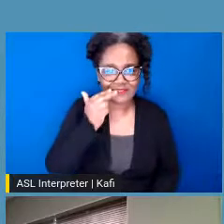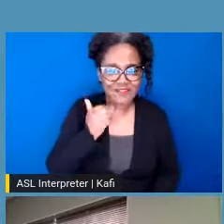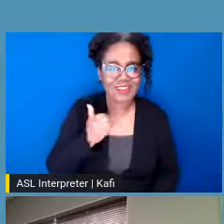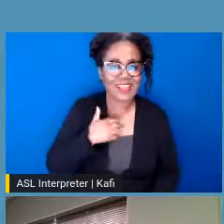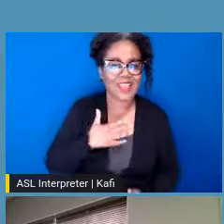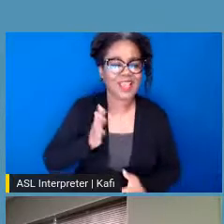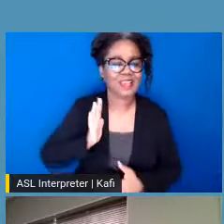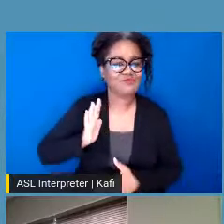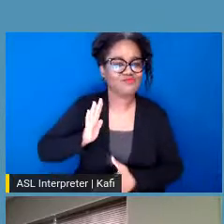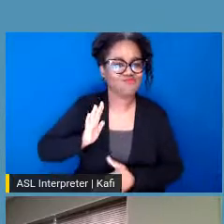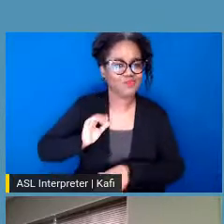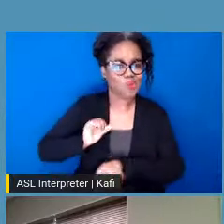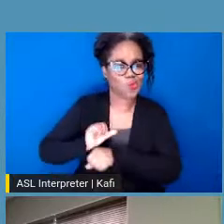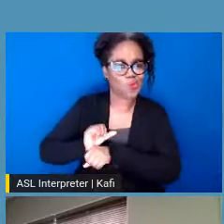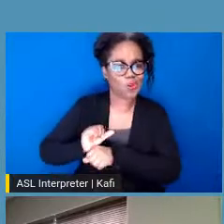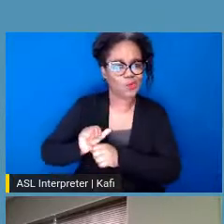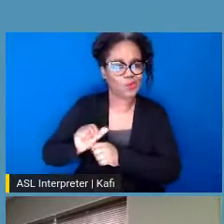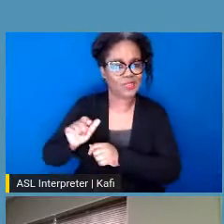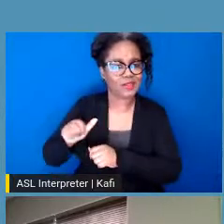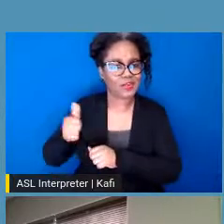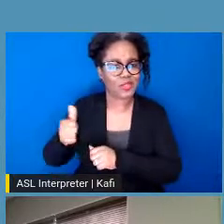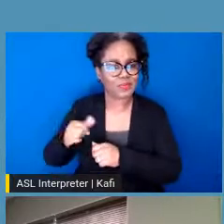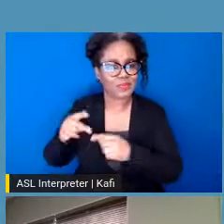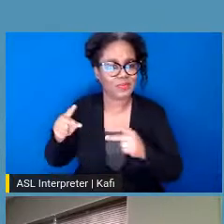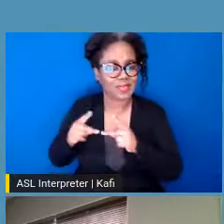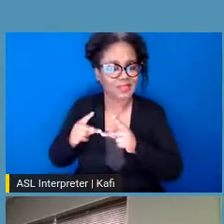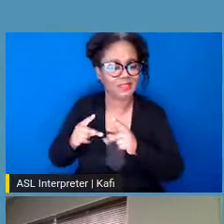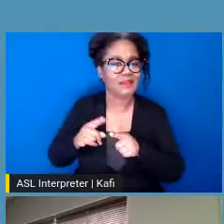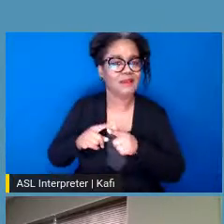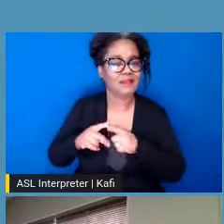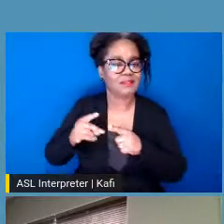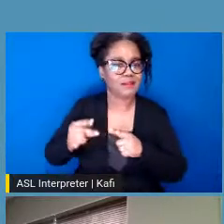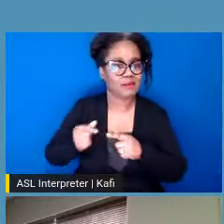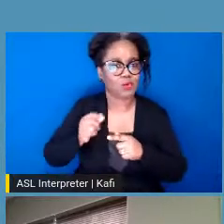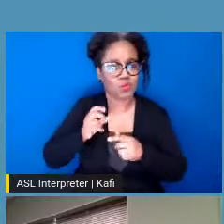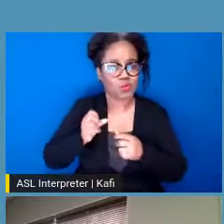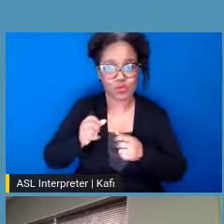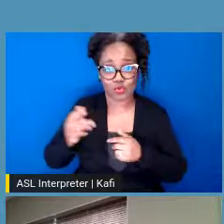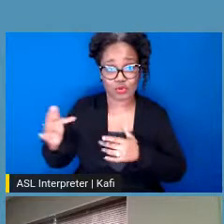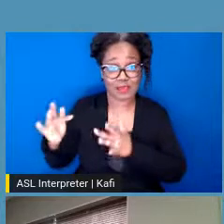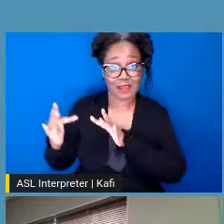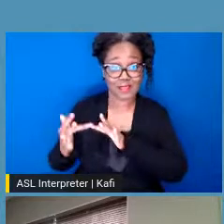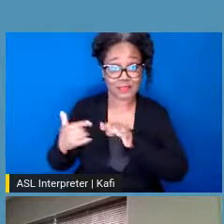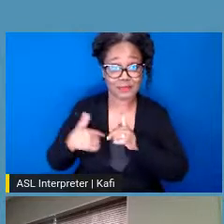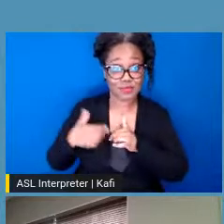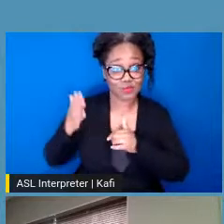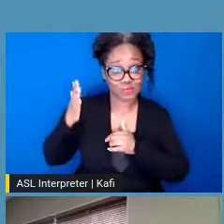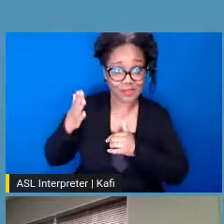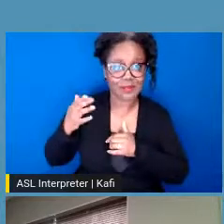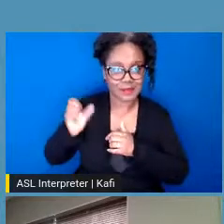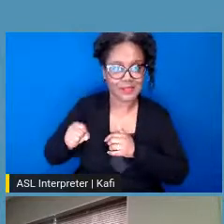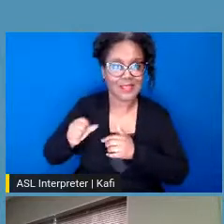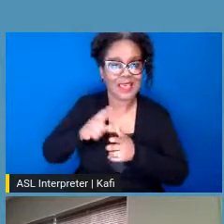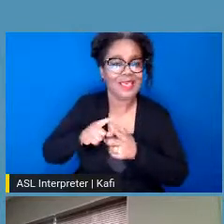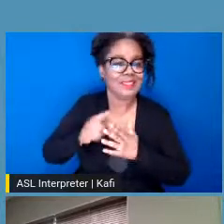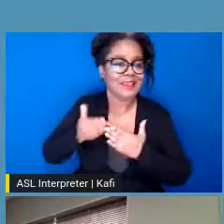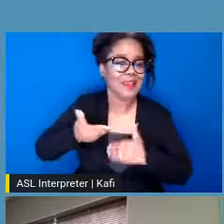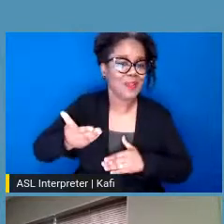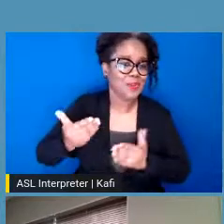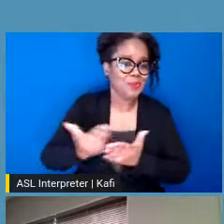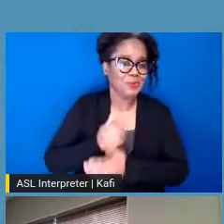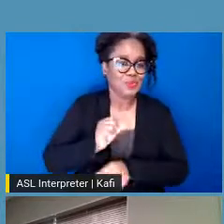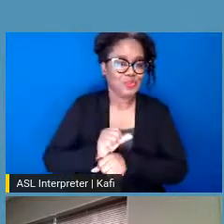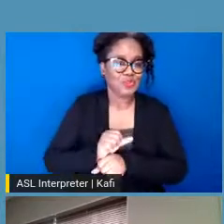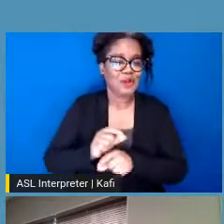recently taken a new job with the health department up here. So still in Anchorage, but taking a little break from museums. But I'm delighted to tell you about all the wonderful things happening at the